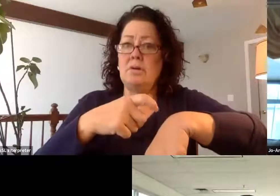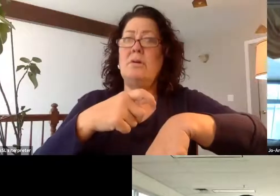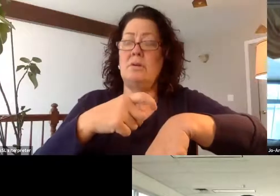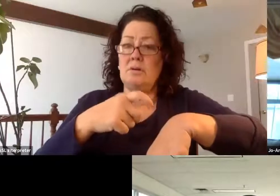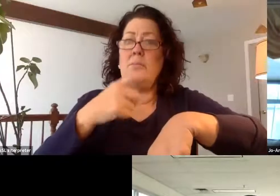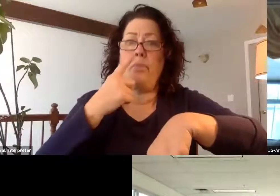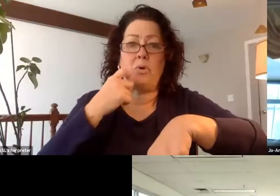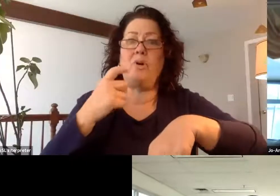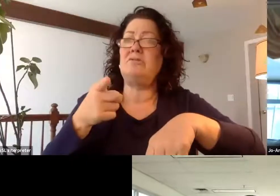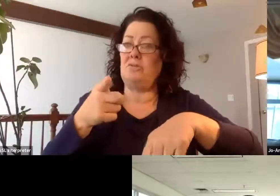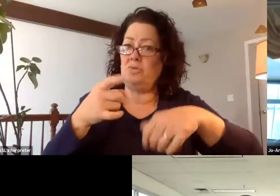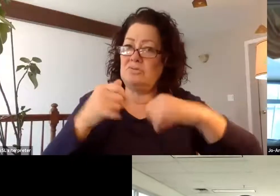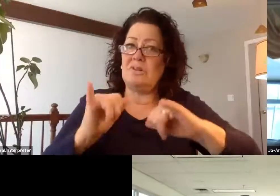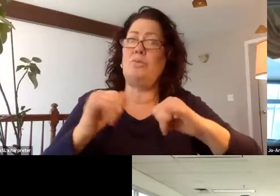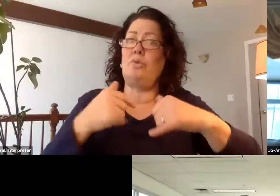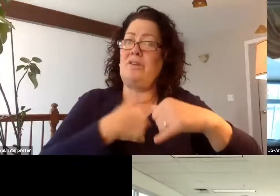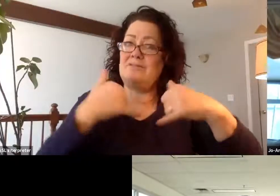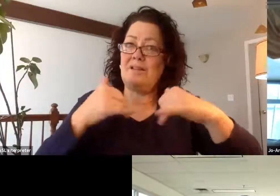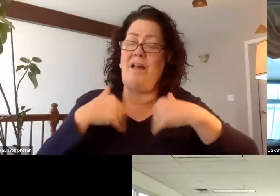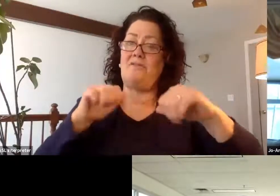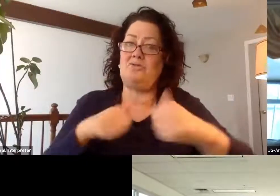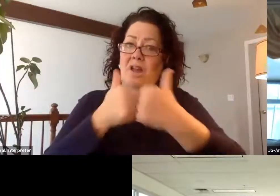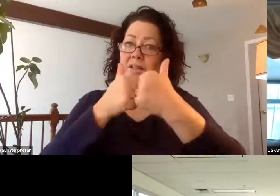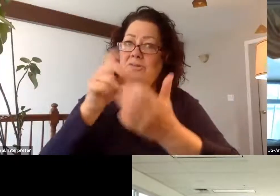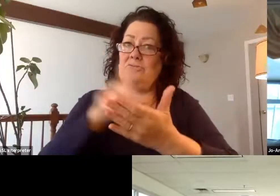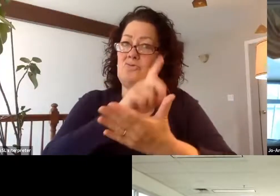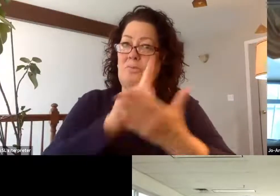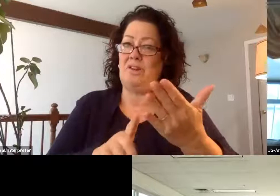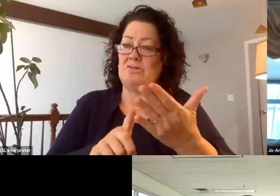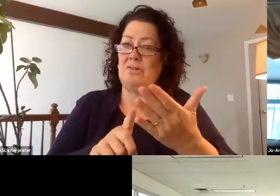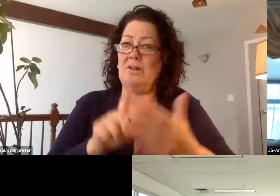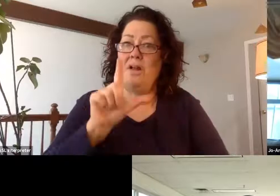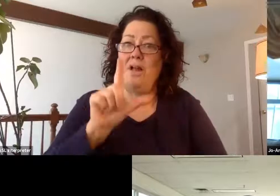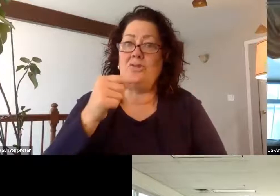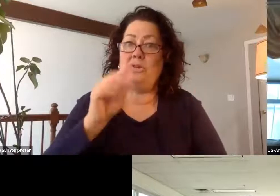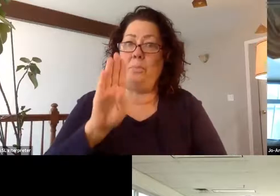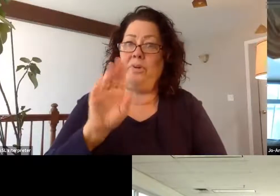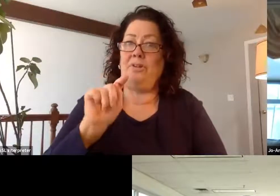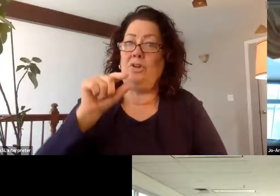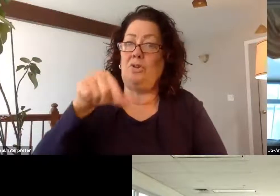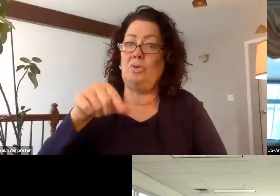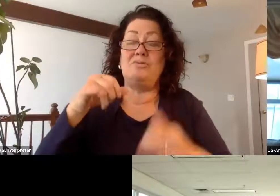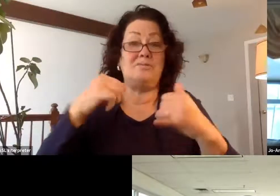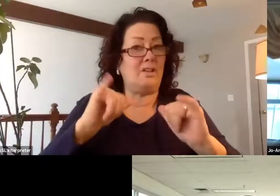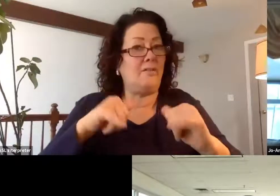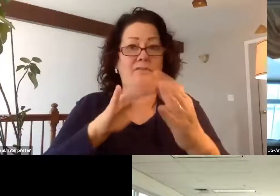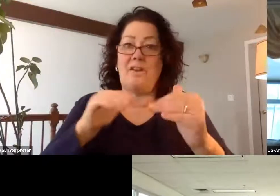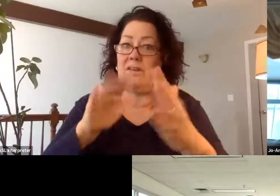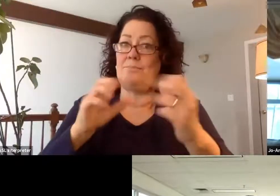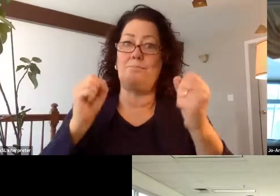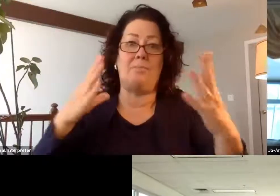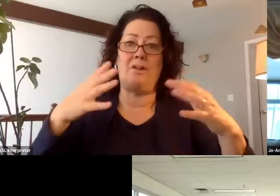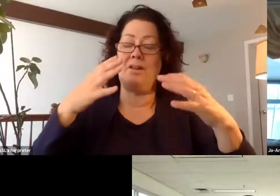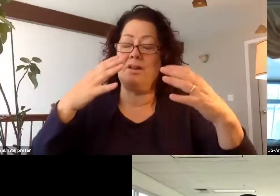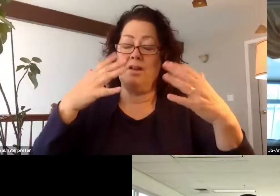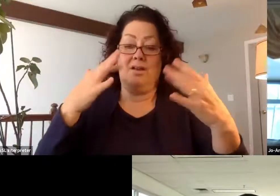of discrimination that you referenced and that we know that community unfortunately continues to face. And I have to say that, again, I